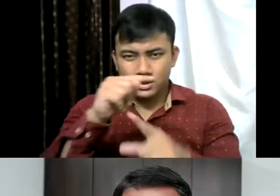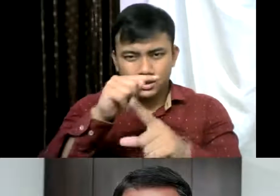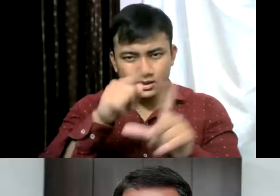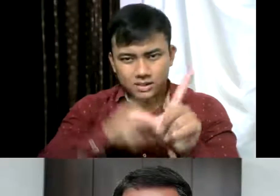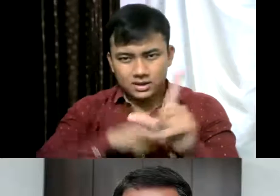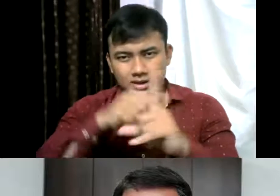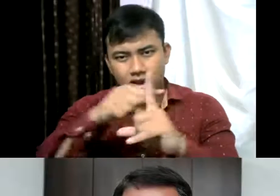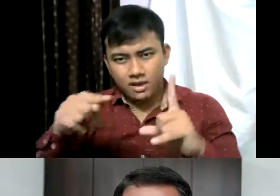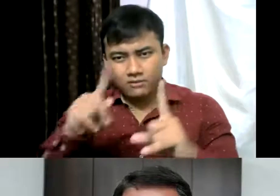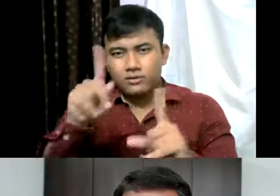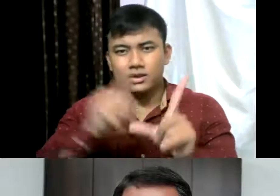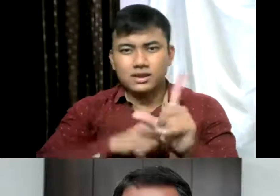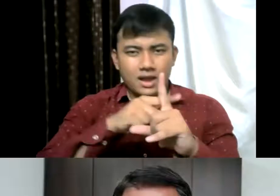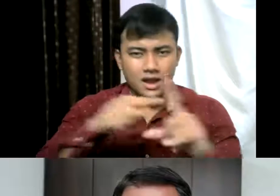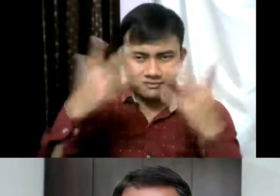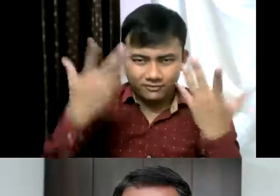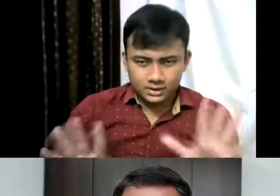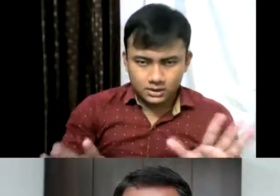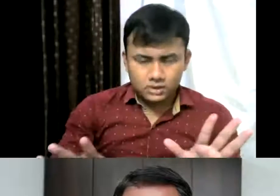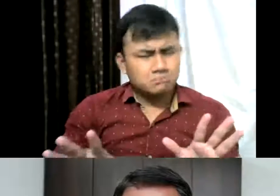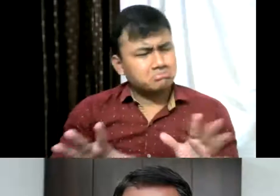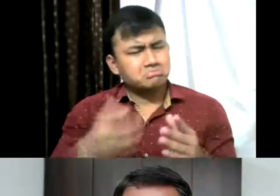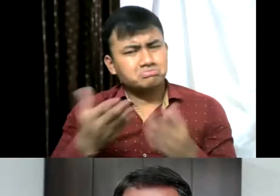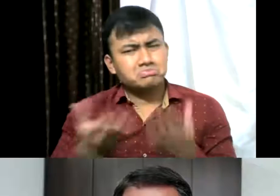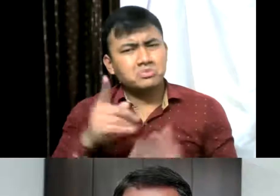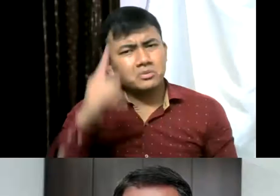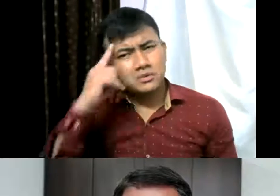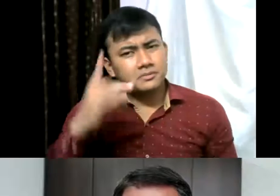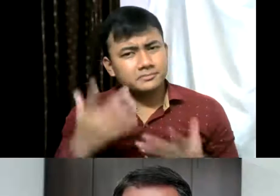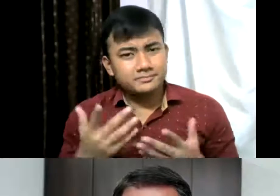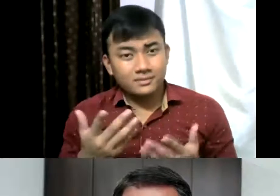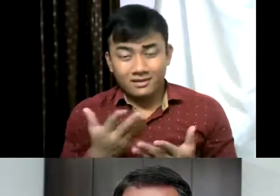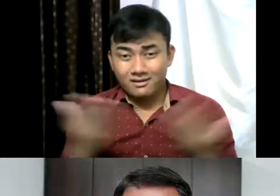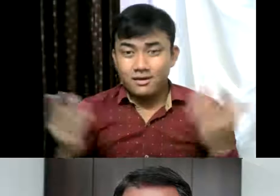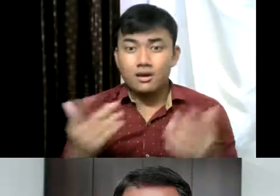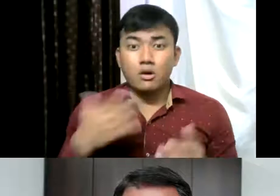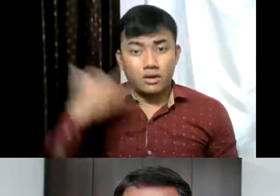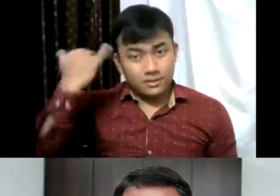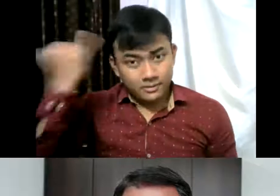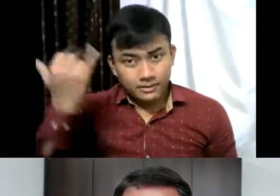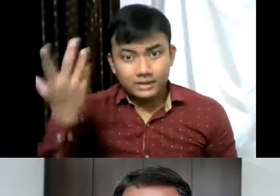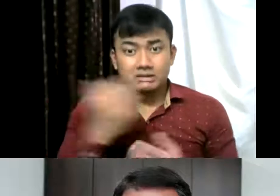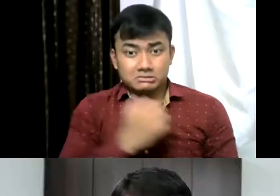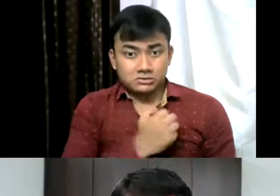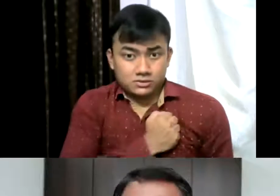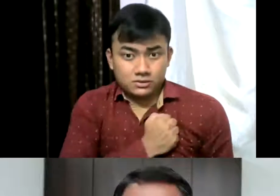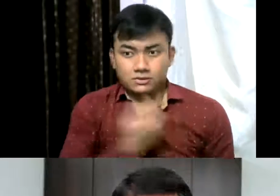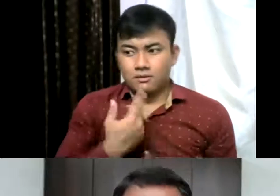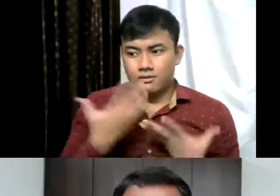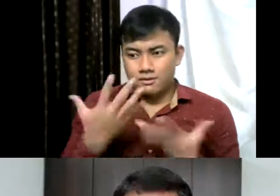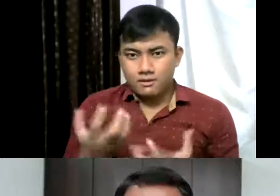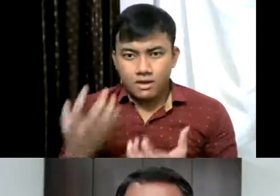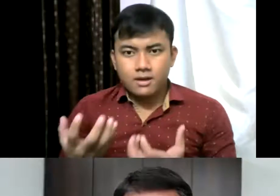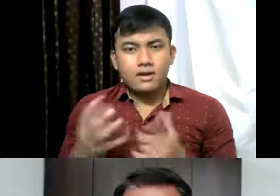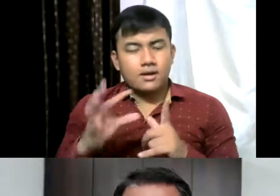of 2020 specifically, do you think our idea of intimacy and trust and how our desires play